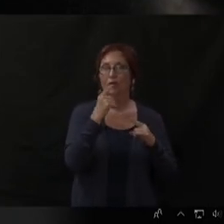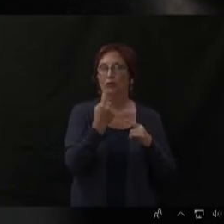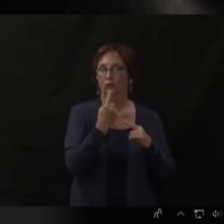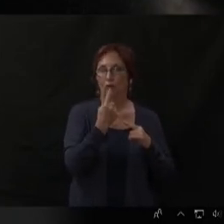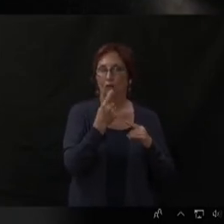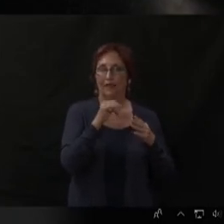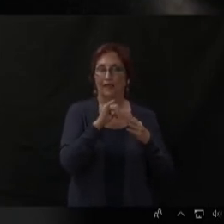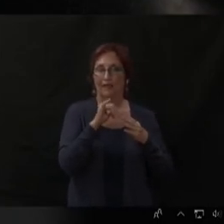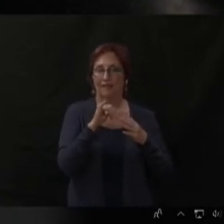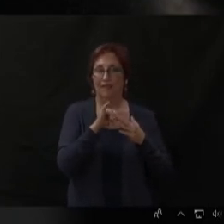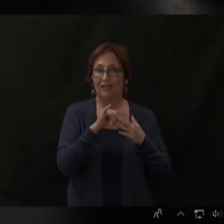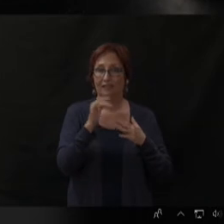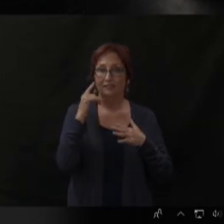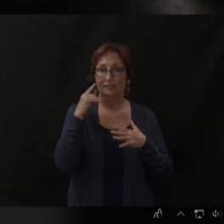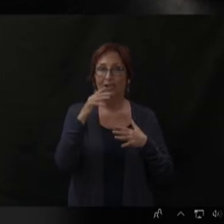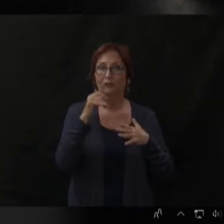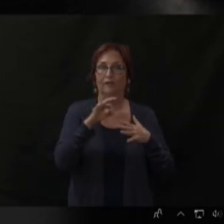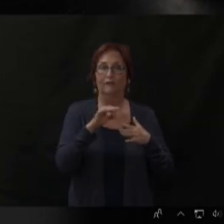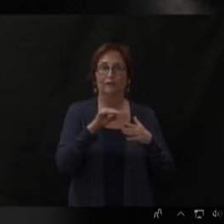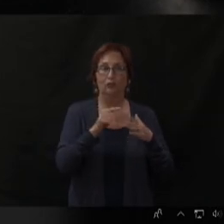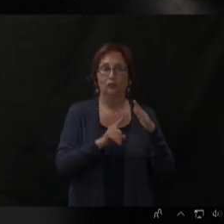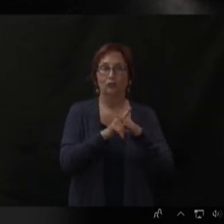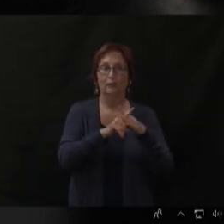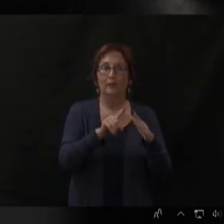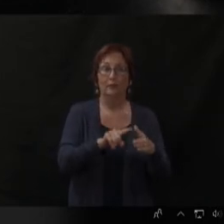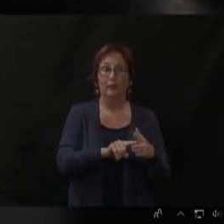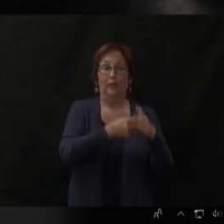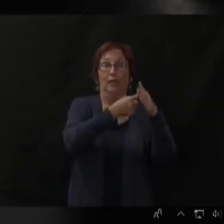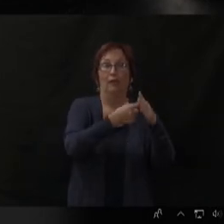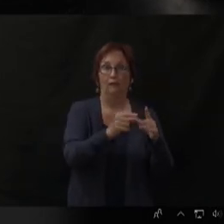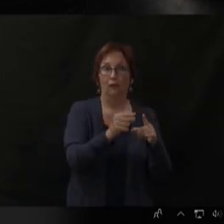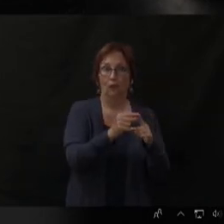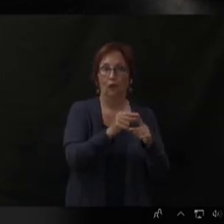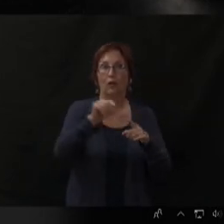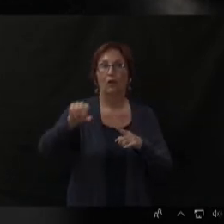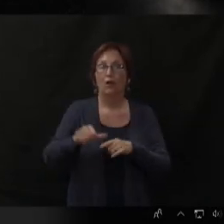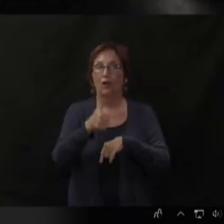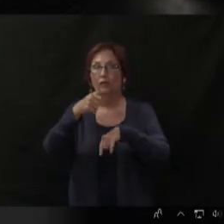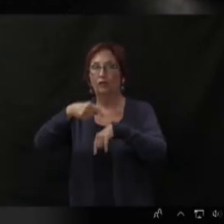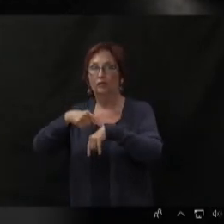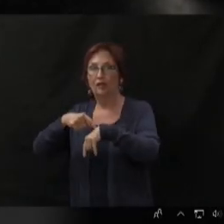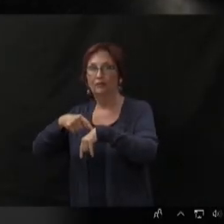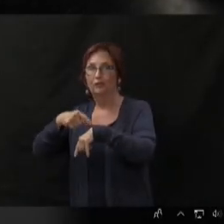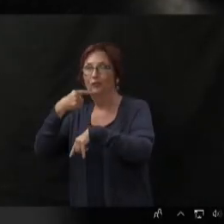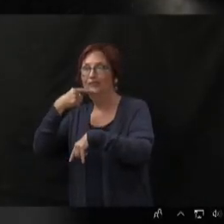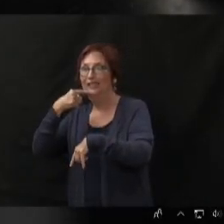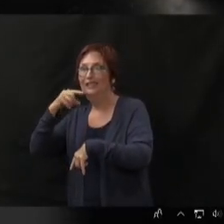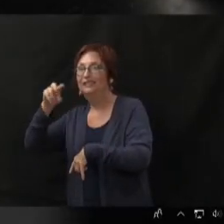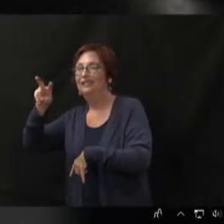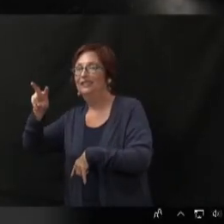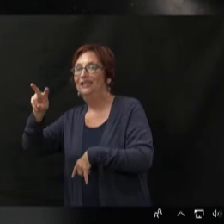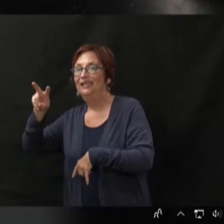at the beginning of a word. The other times we say it's a borrower. It